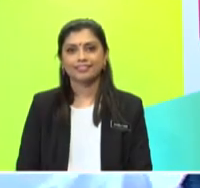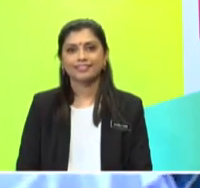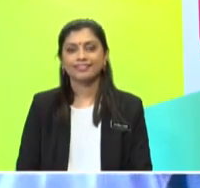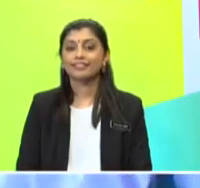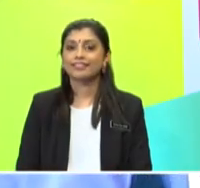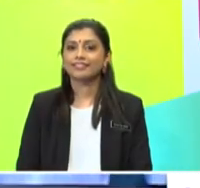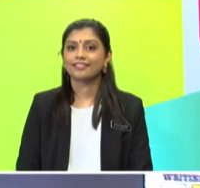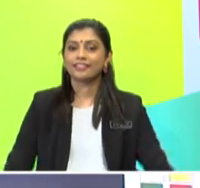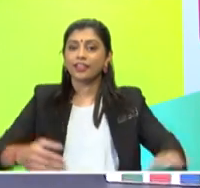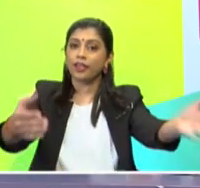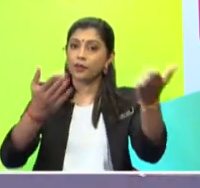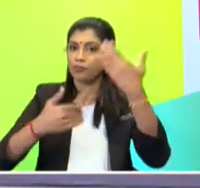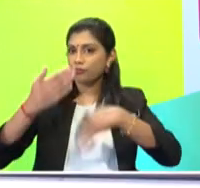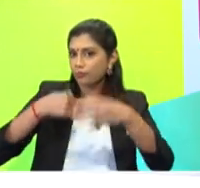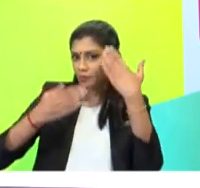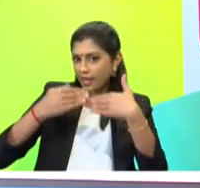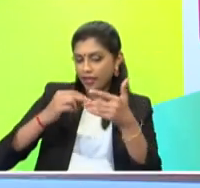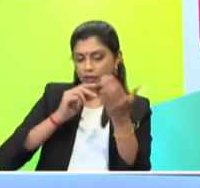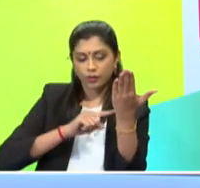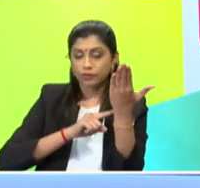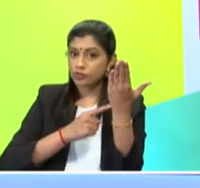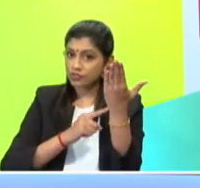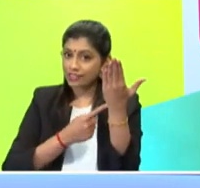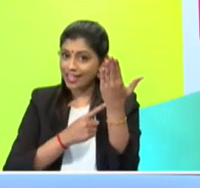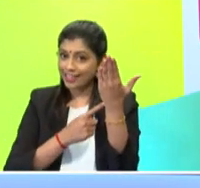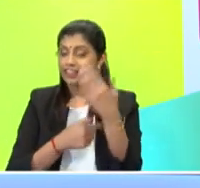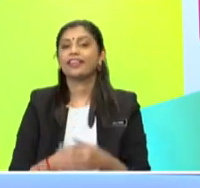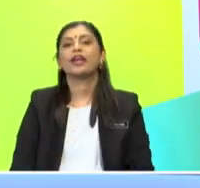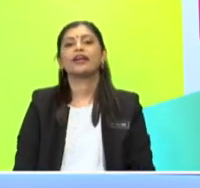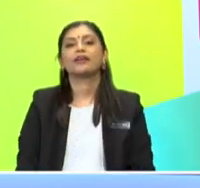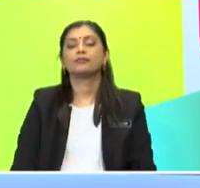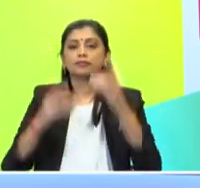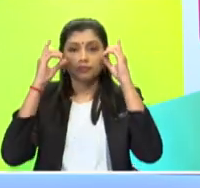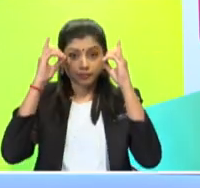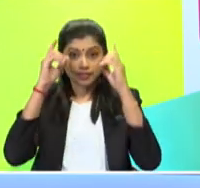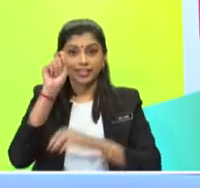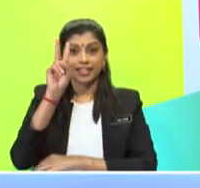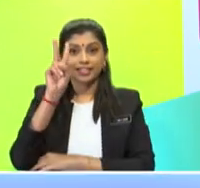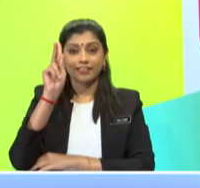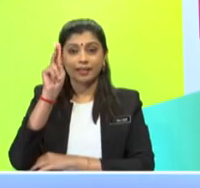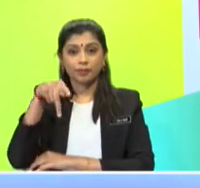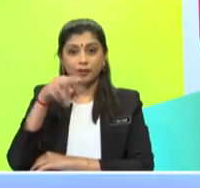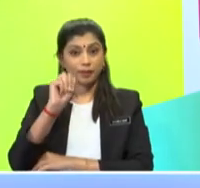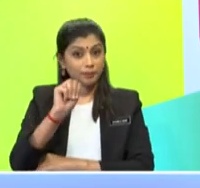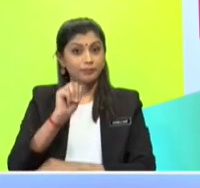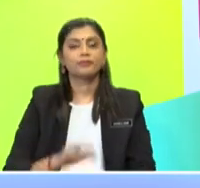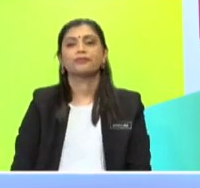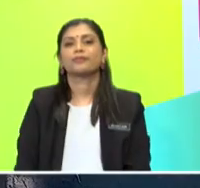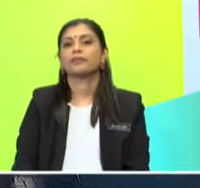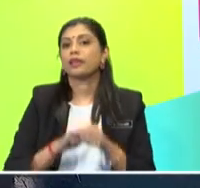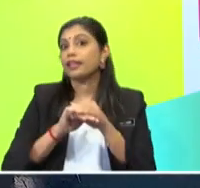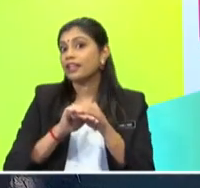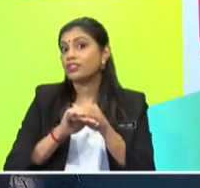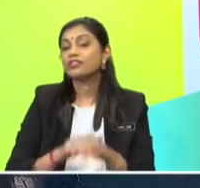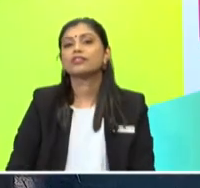Class is now back in session. You are now watching Lower Form on DidikTV KPM. Let's continue. Yes, okay, Sean.